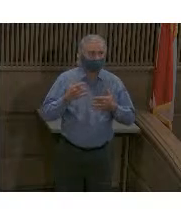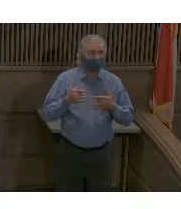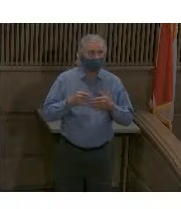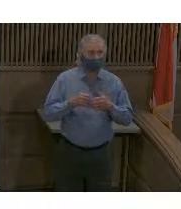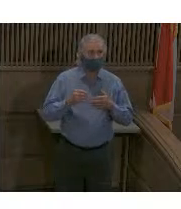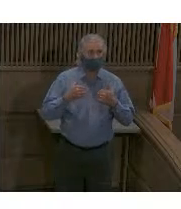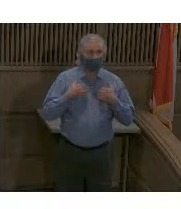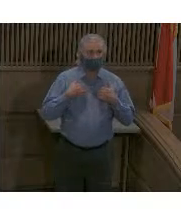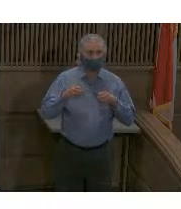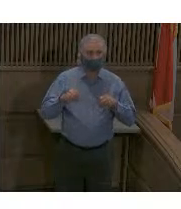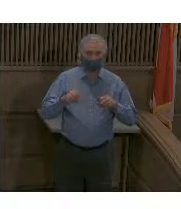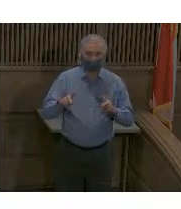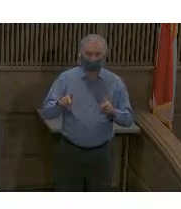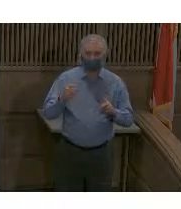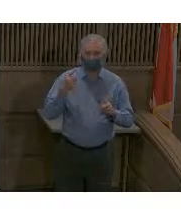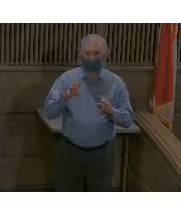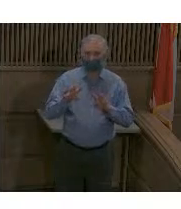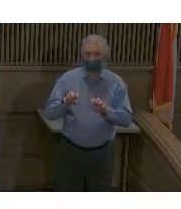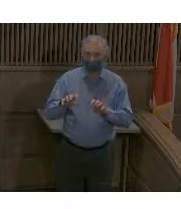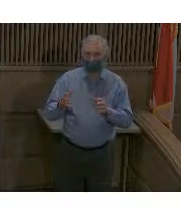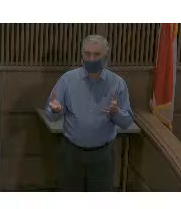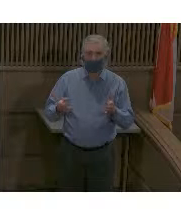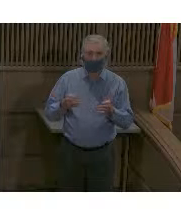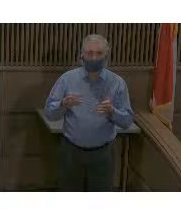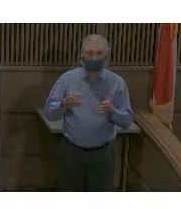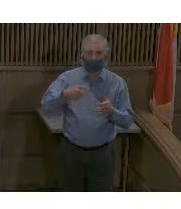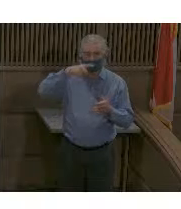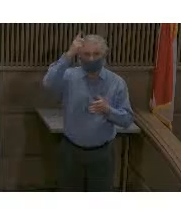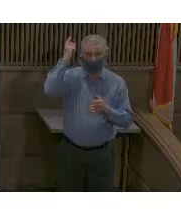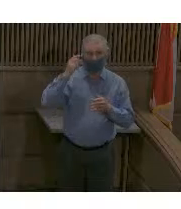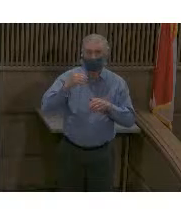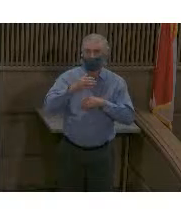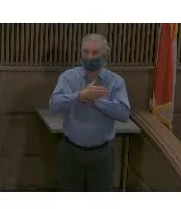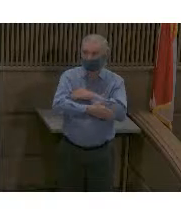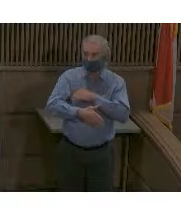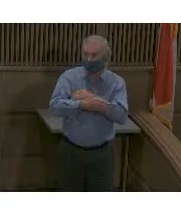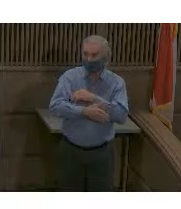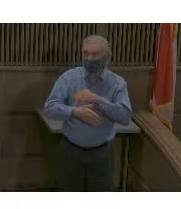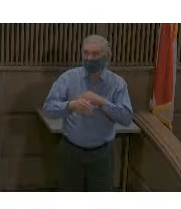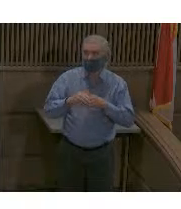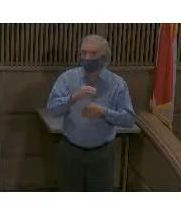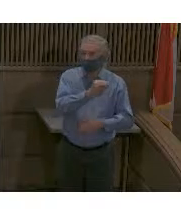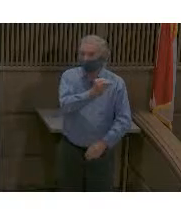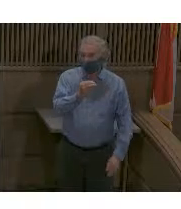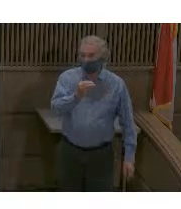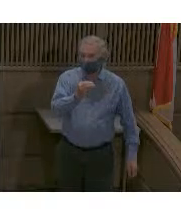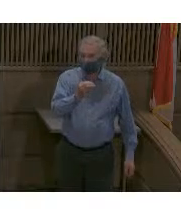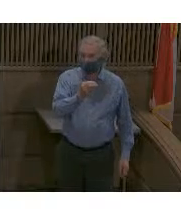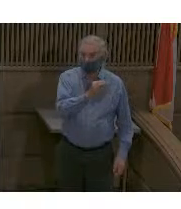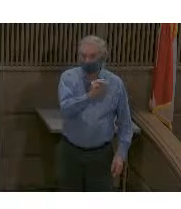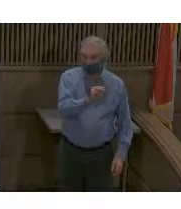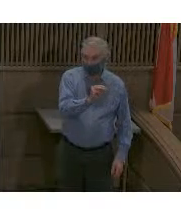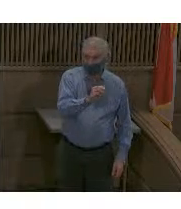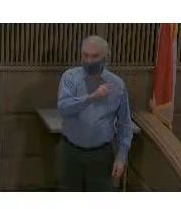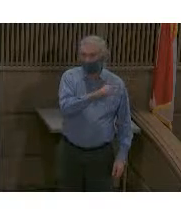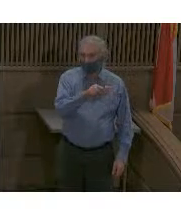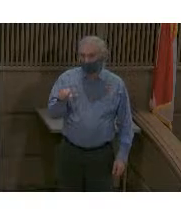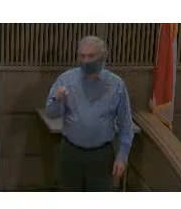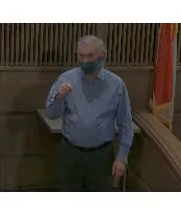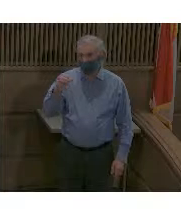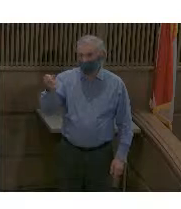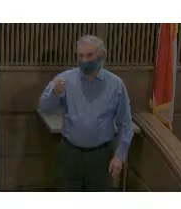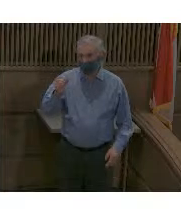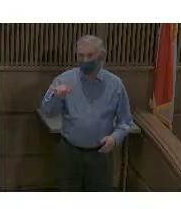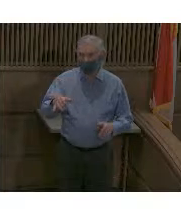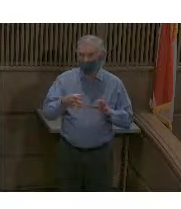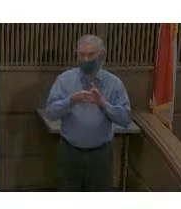have an opportunity for testing here in Dougherty County 6 days a week, Monday through Saturday. Now, this is a